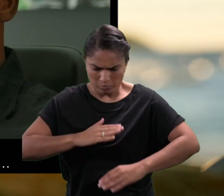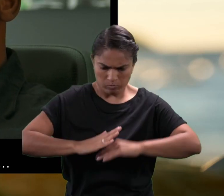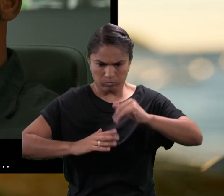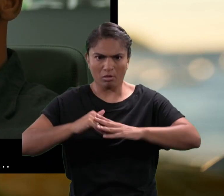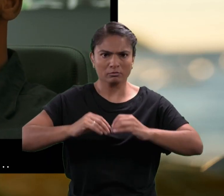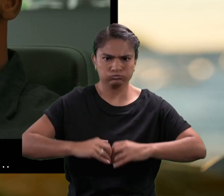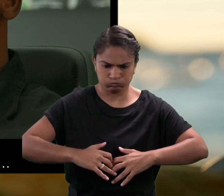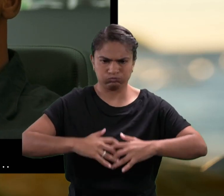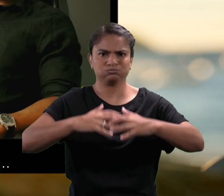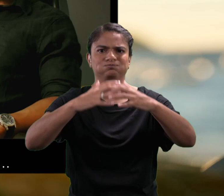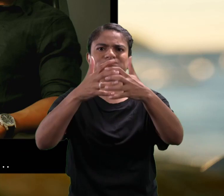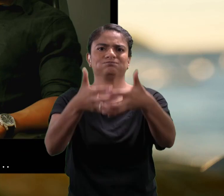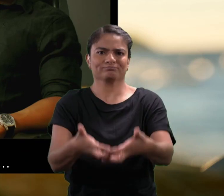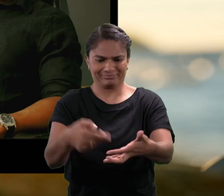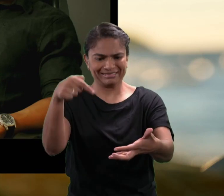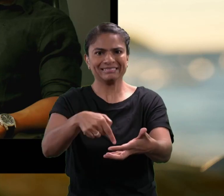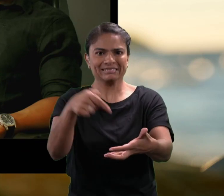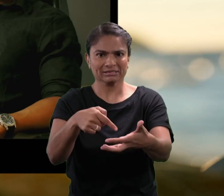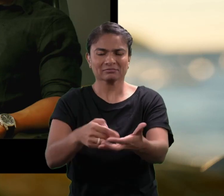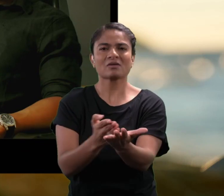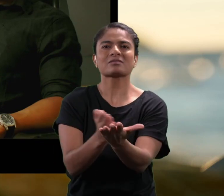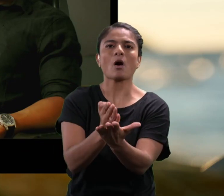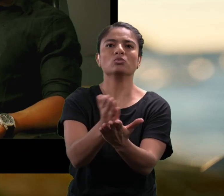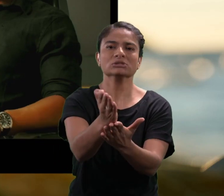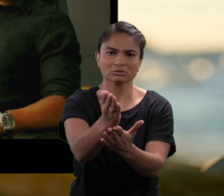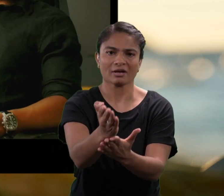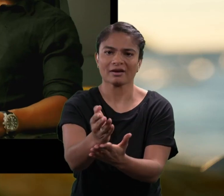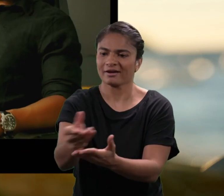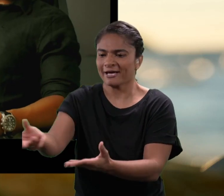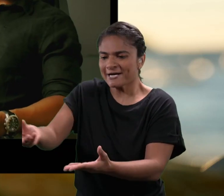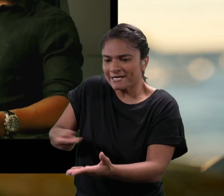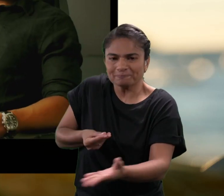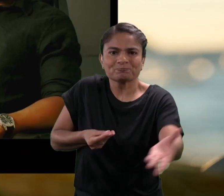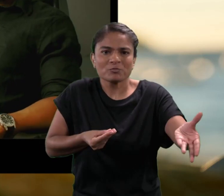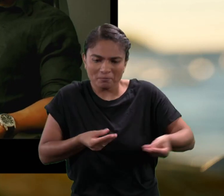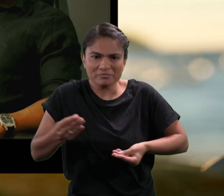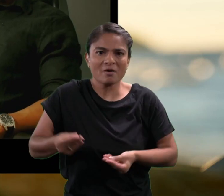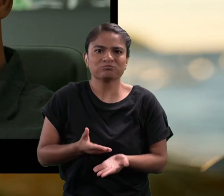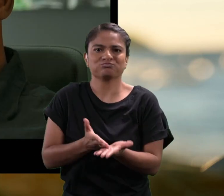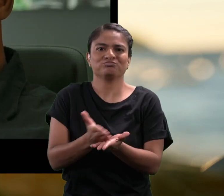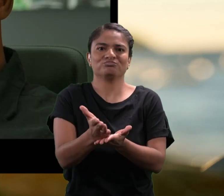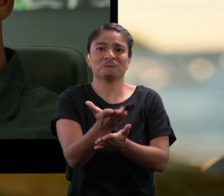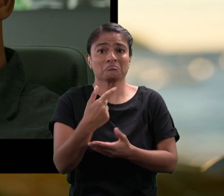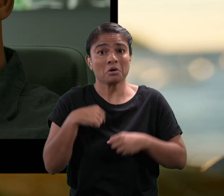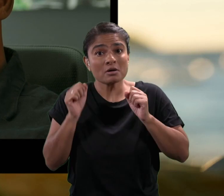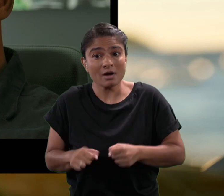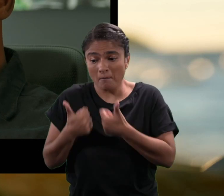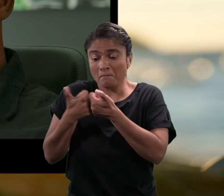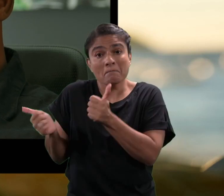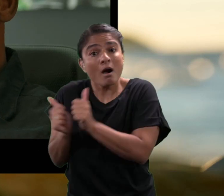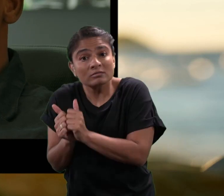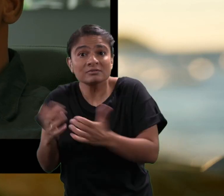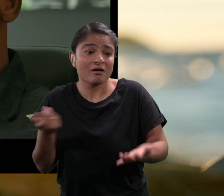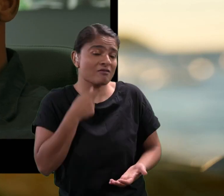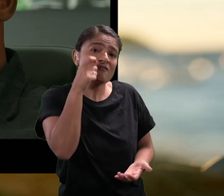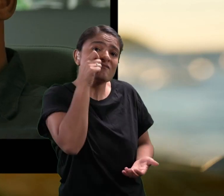build, and where perhaps what direction I would like to take in terms of being a